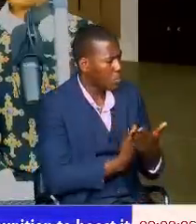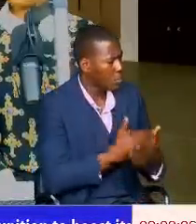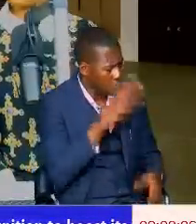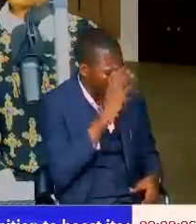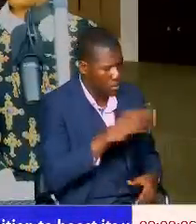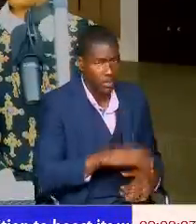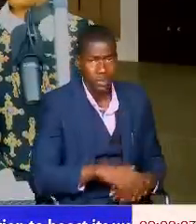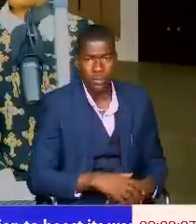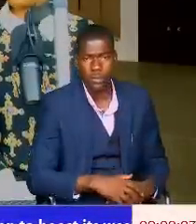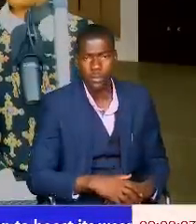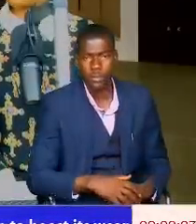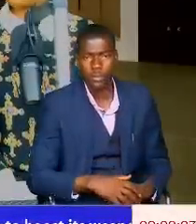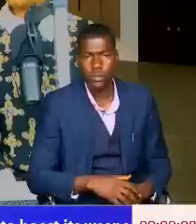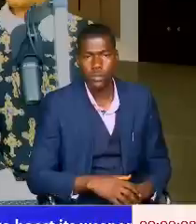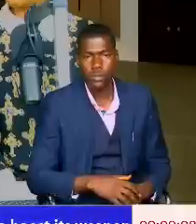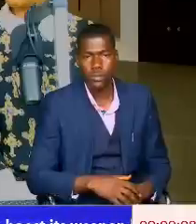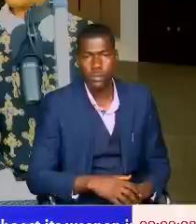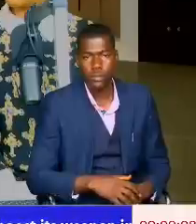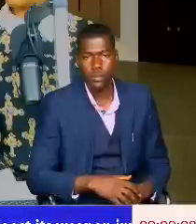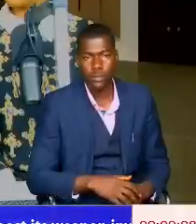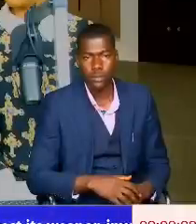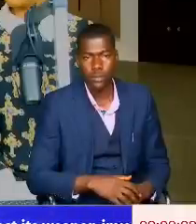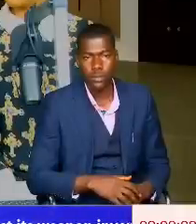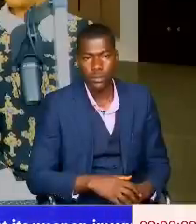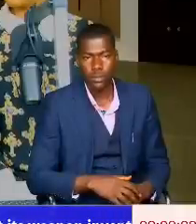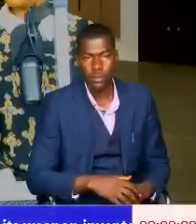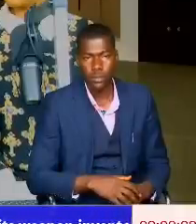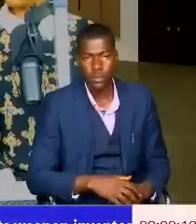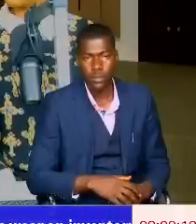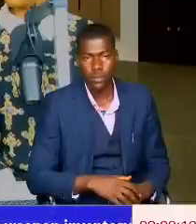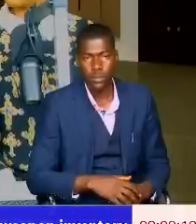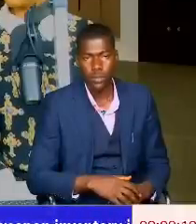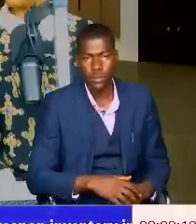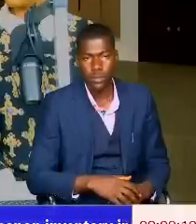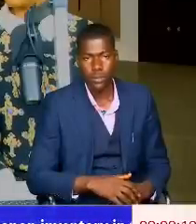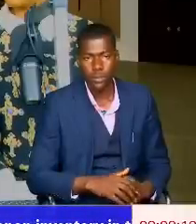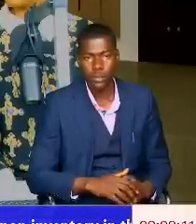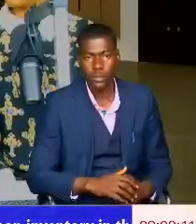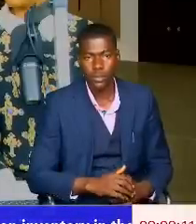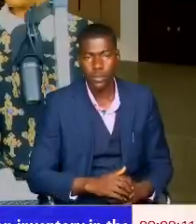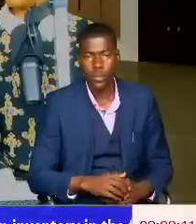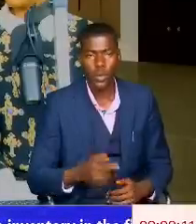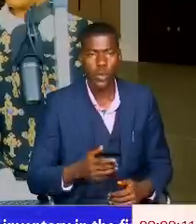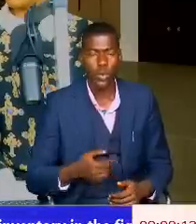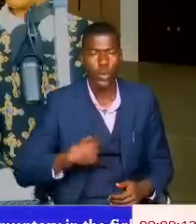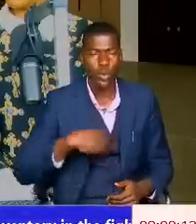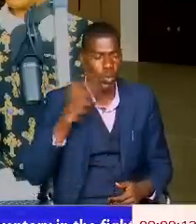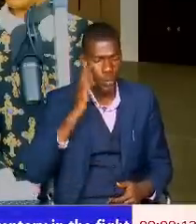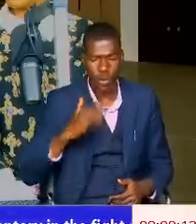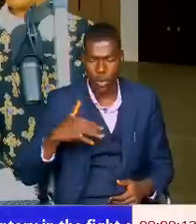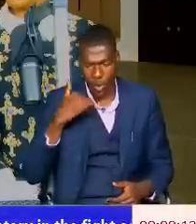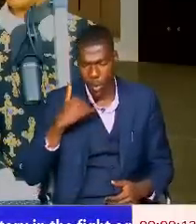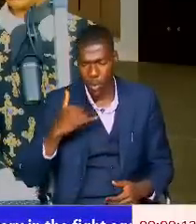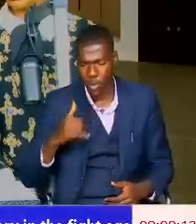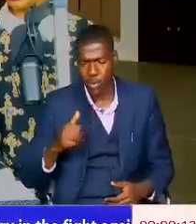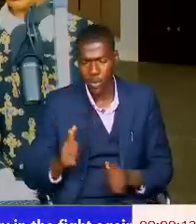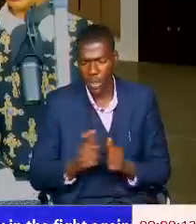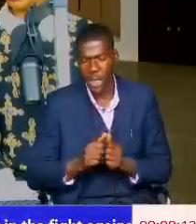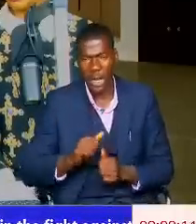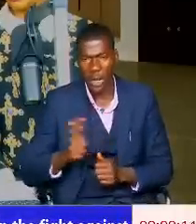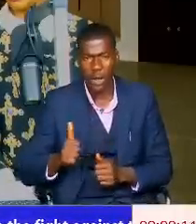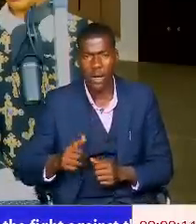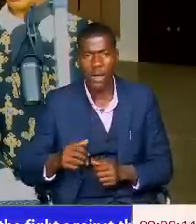We are the speaker. Akramakala, get me phone, we get speaker. We go use another phone, call you now.